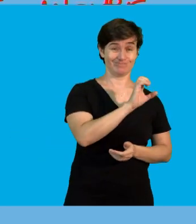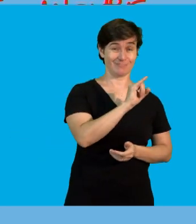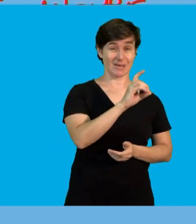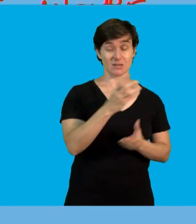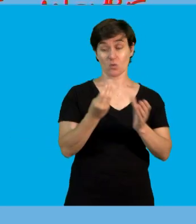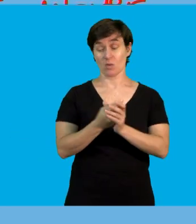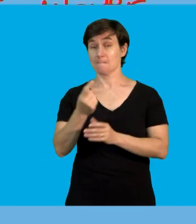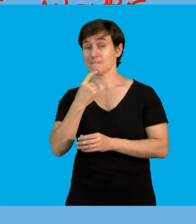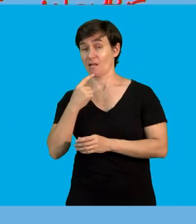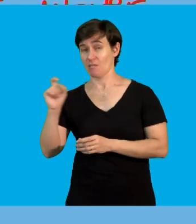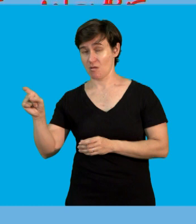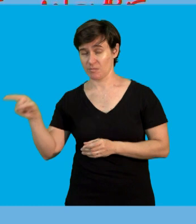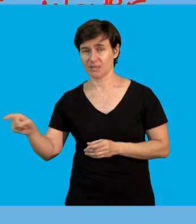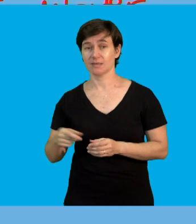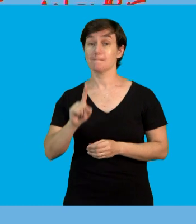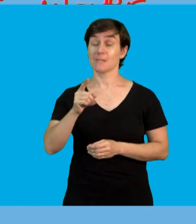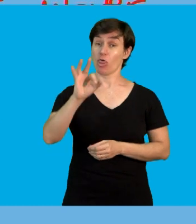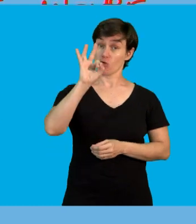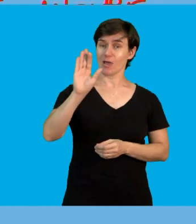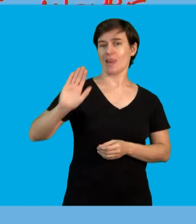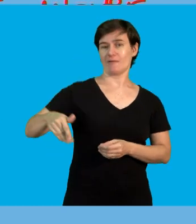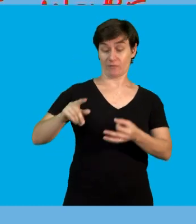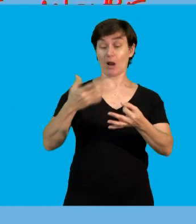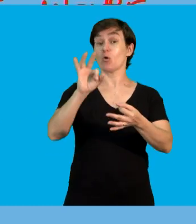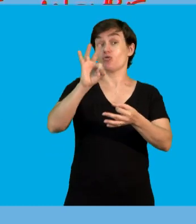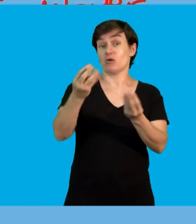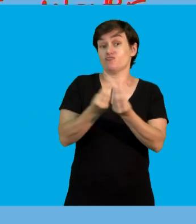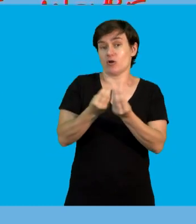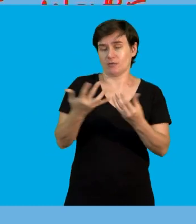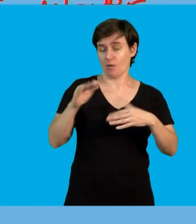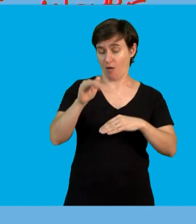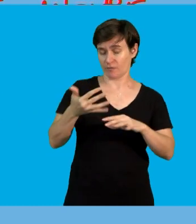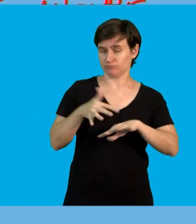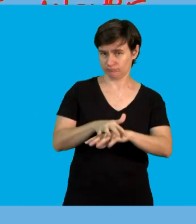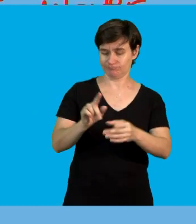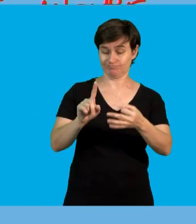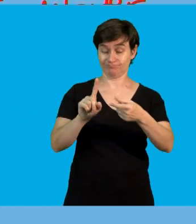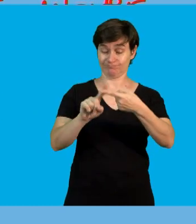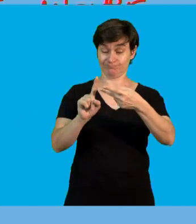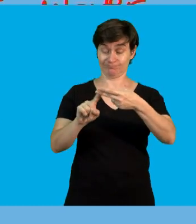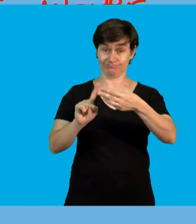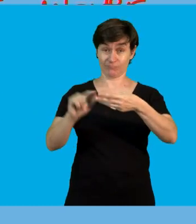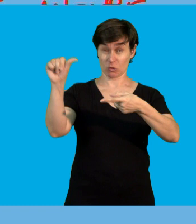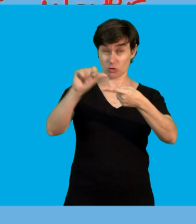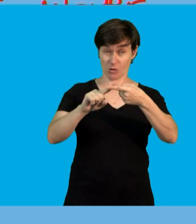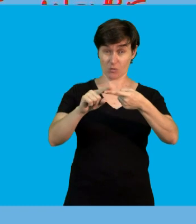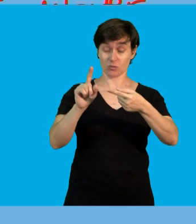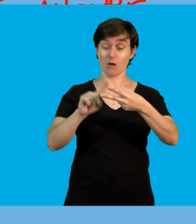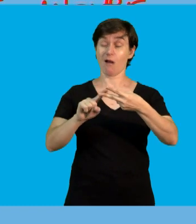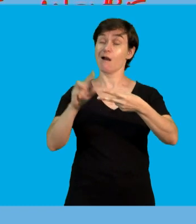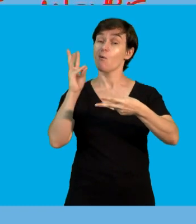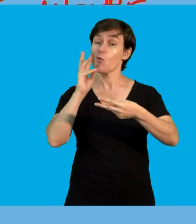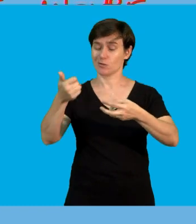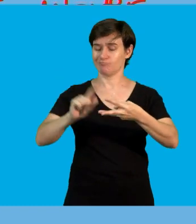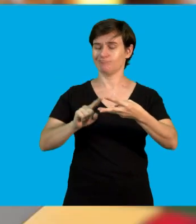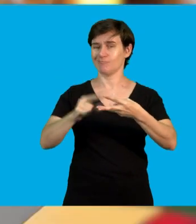reaction between an acid and a metal carbonate is that there's going to be 3 products that are going to be formed. Salt, yes. Water, yes. And